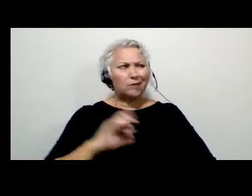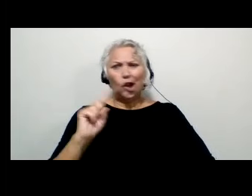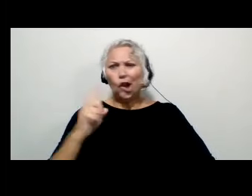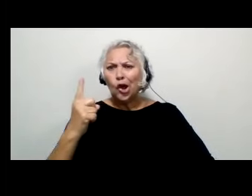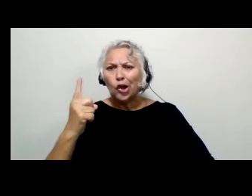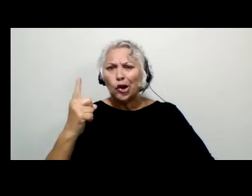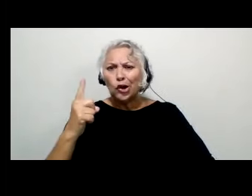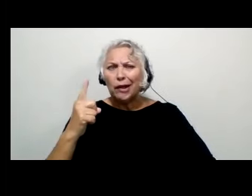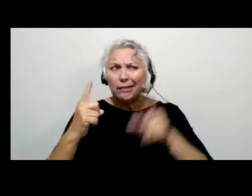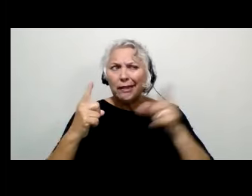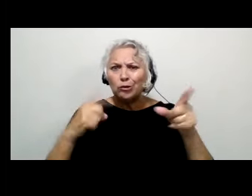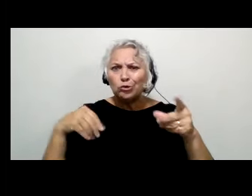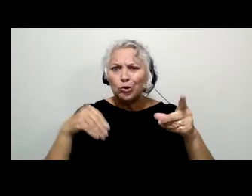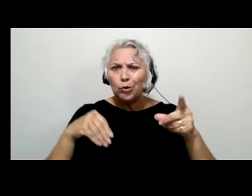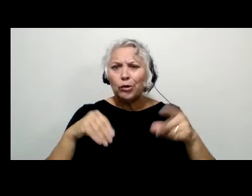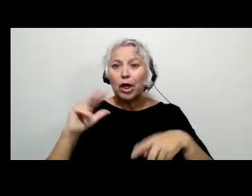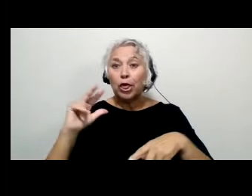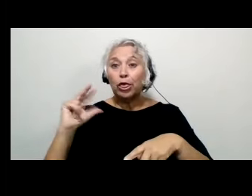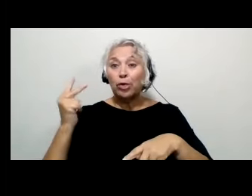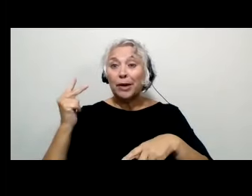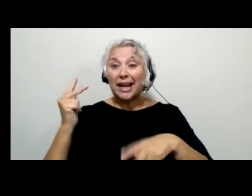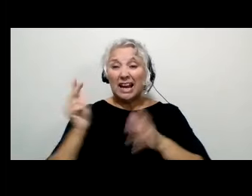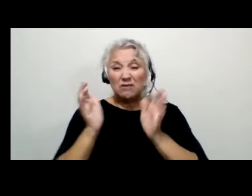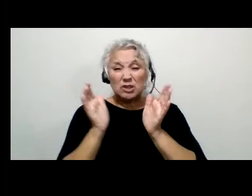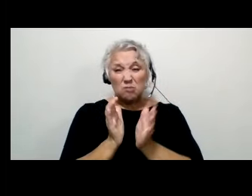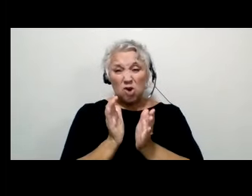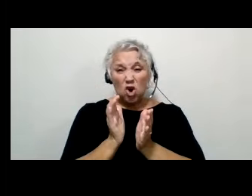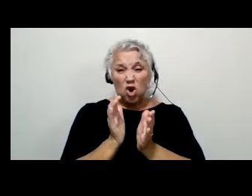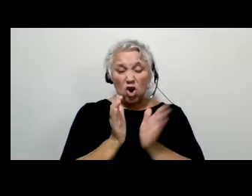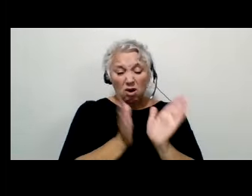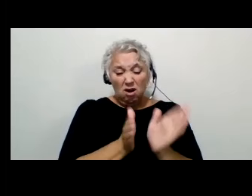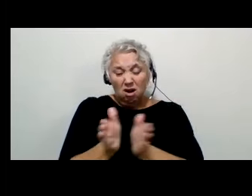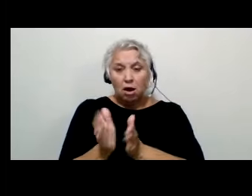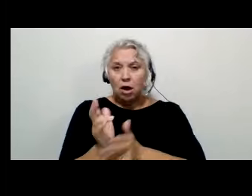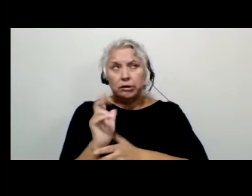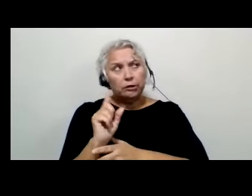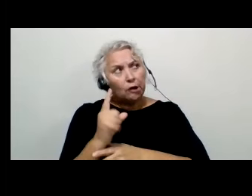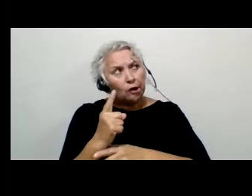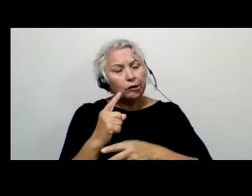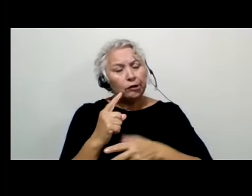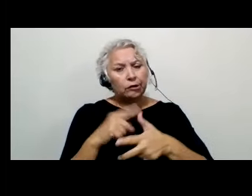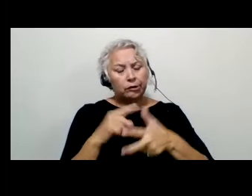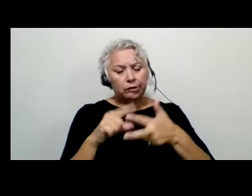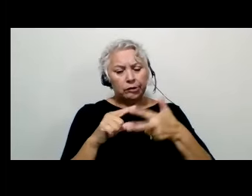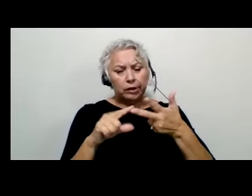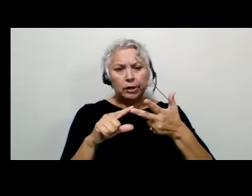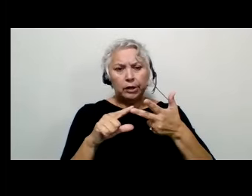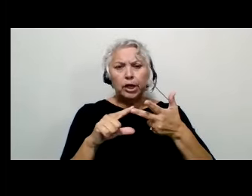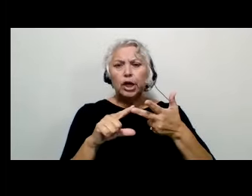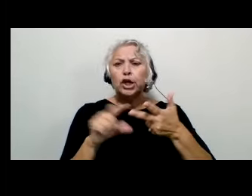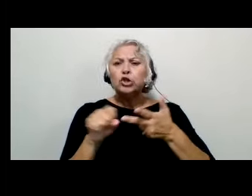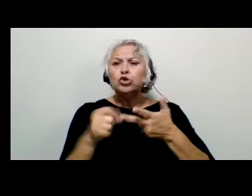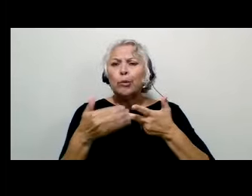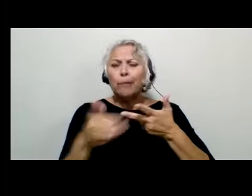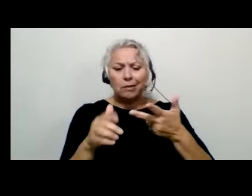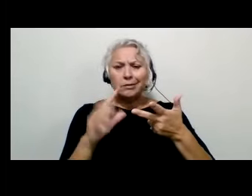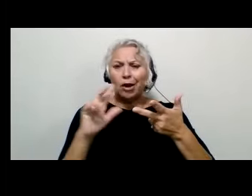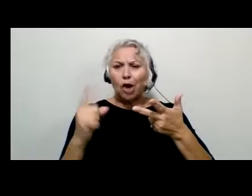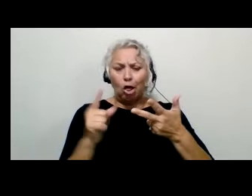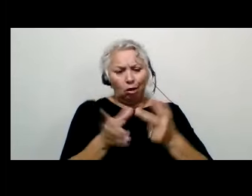The 3-pack of smaller containers cost $1, and then the shoebox cost $1.